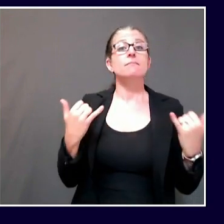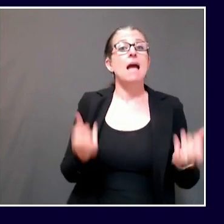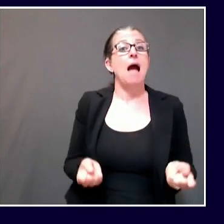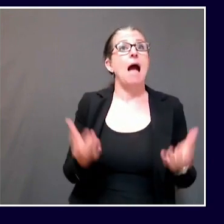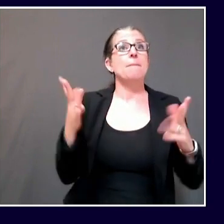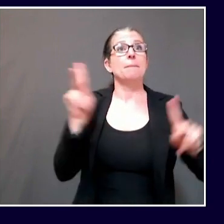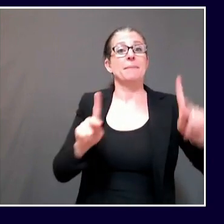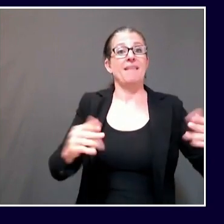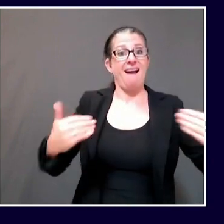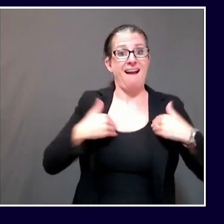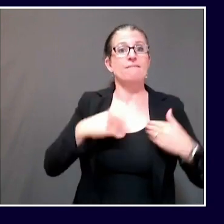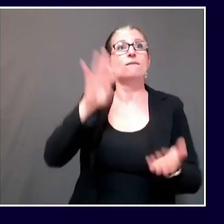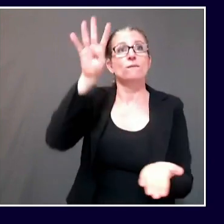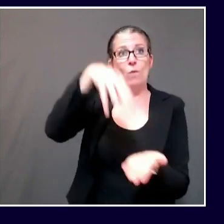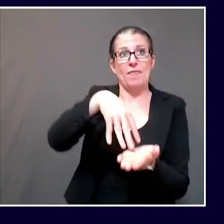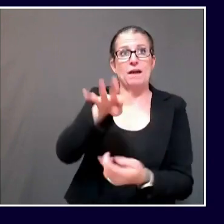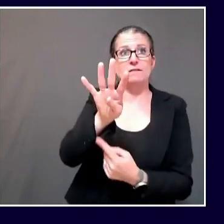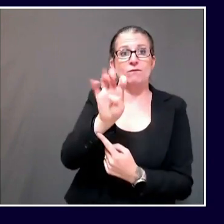are